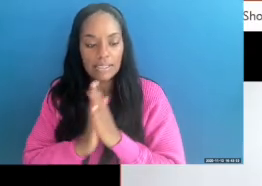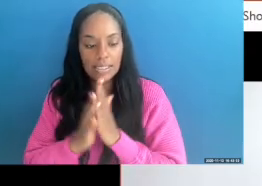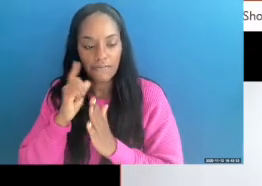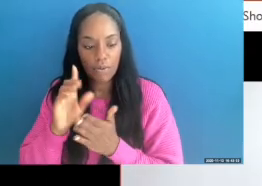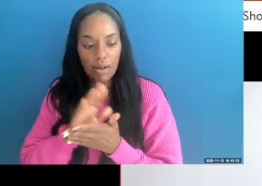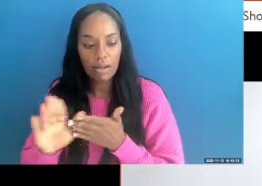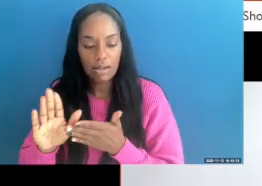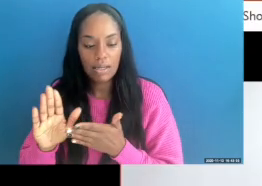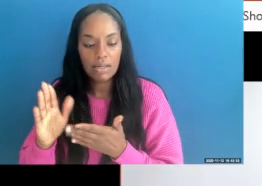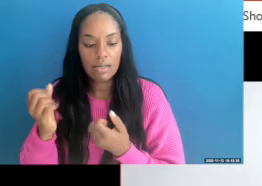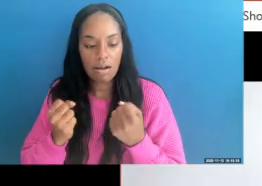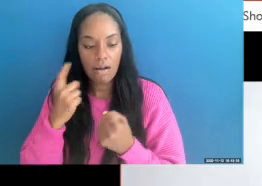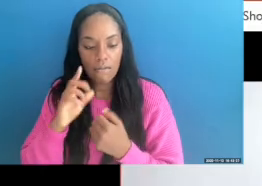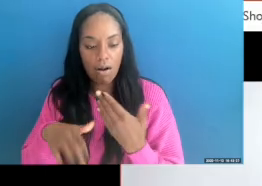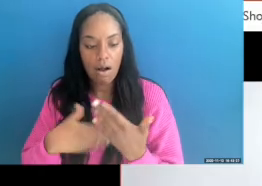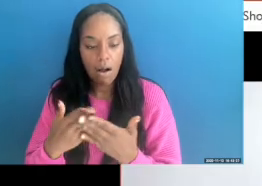letter with some more,